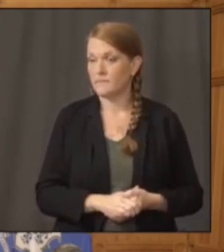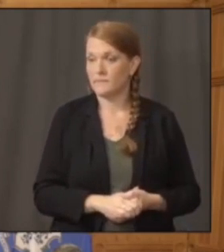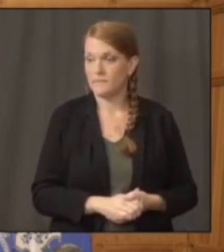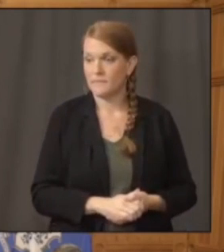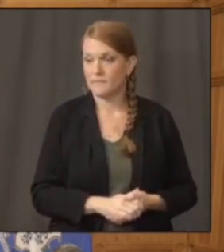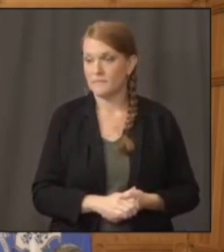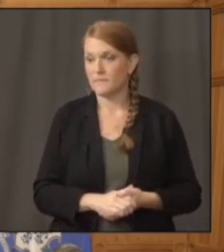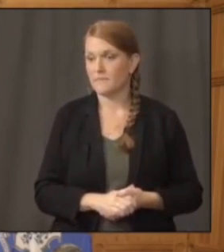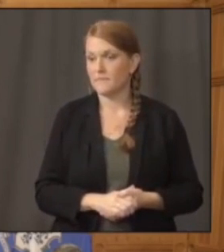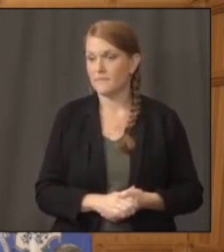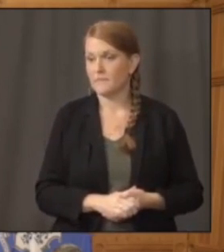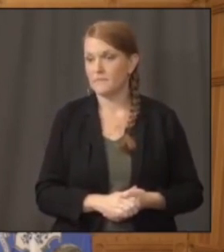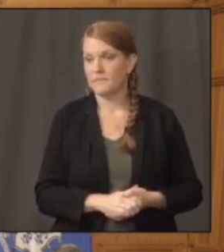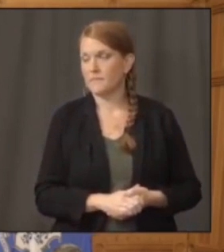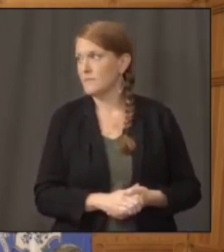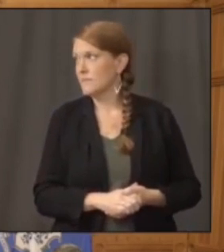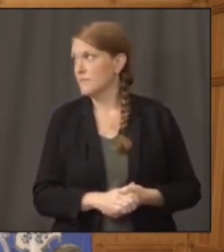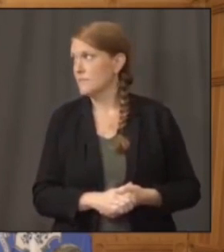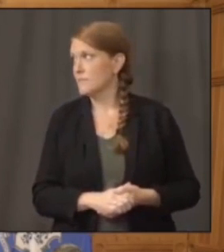Unmute.